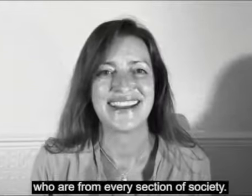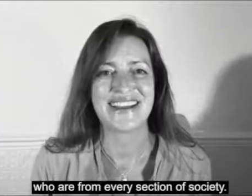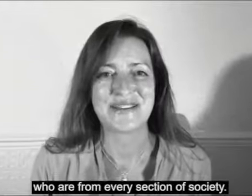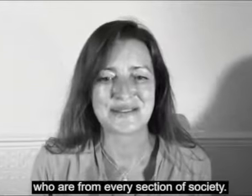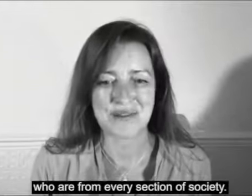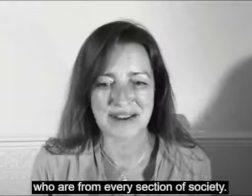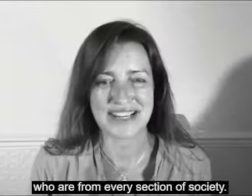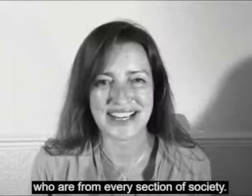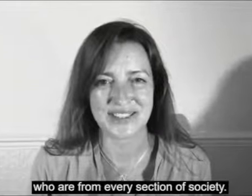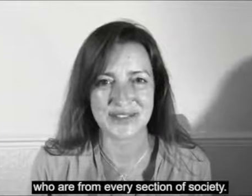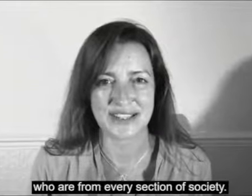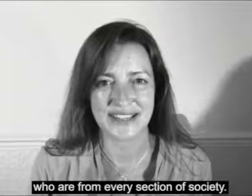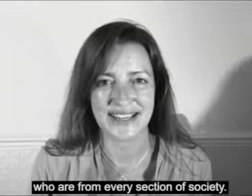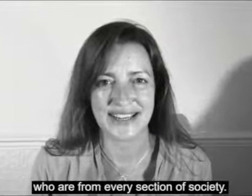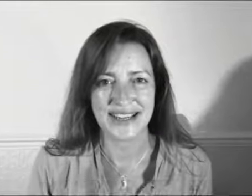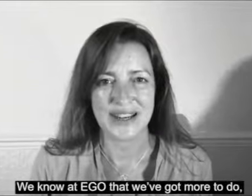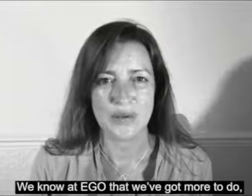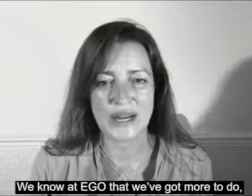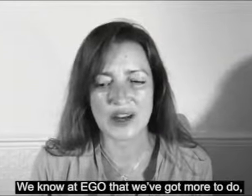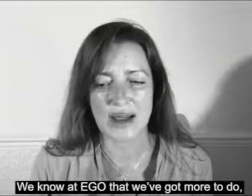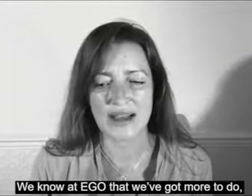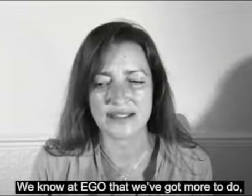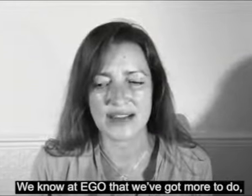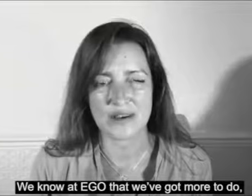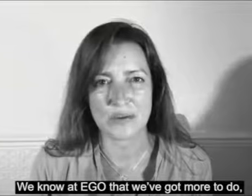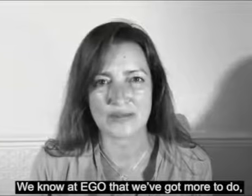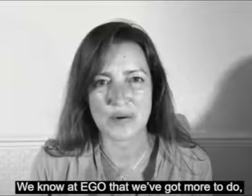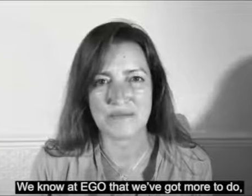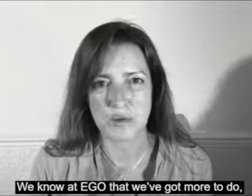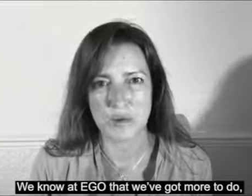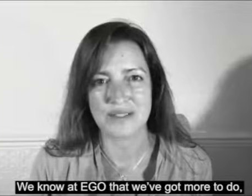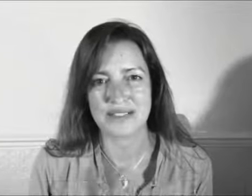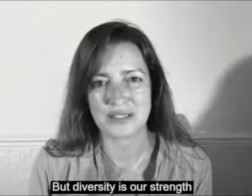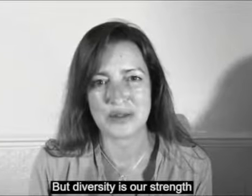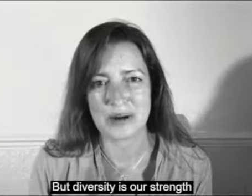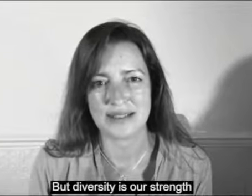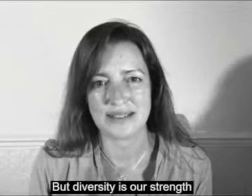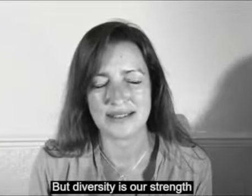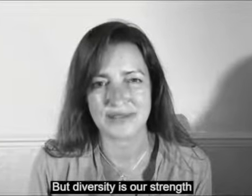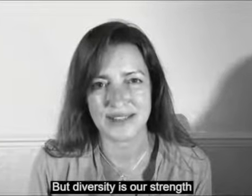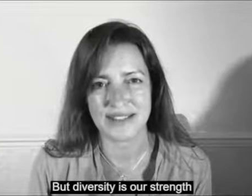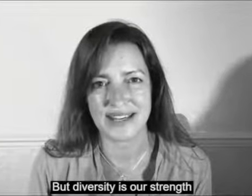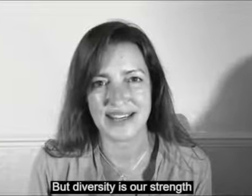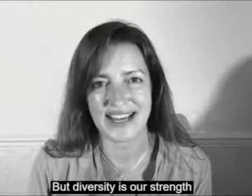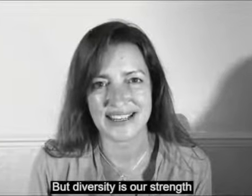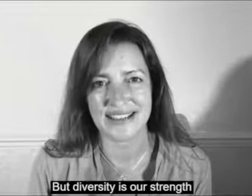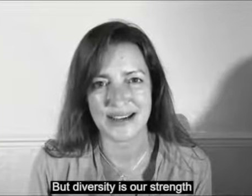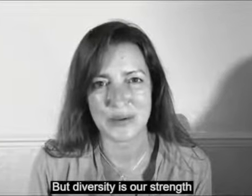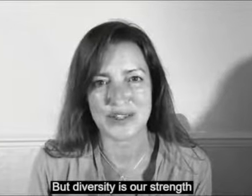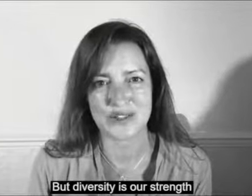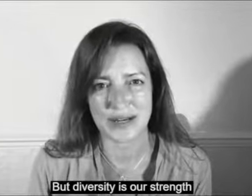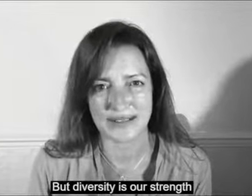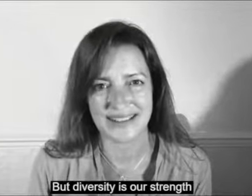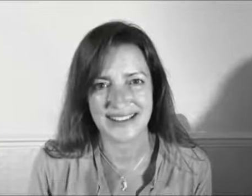there who are from every section of society. We know at Ego that we've got more to do, but diversity is